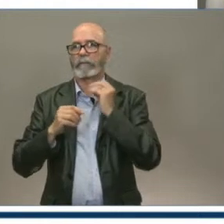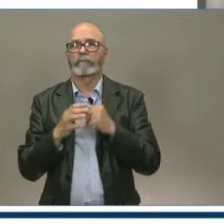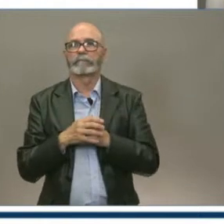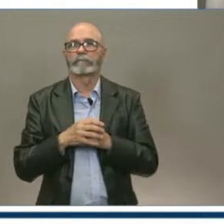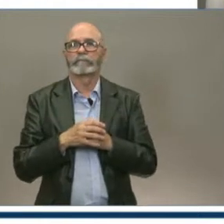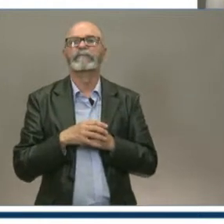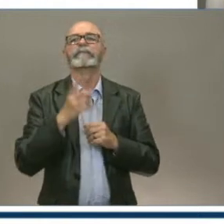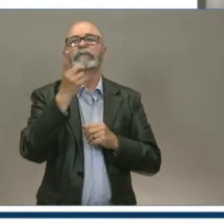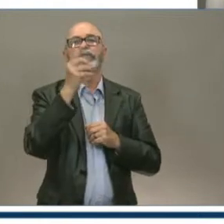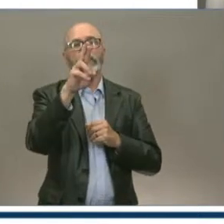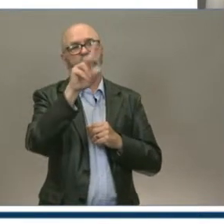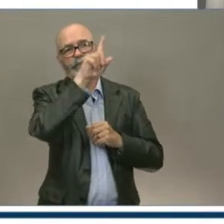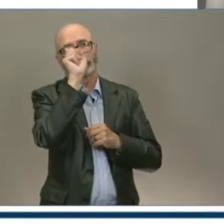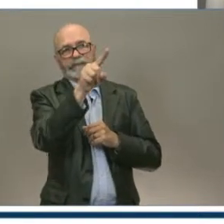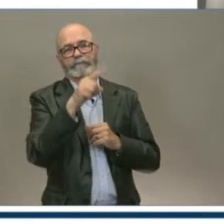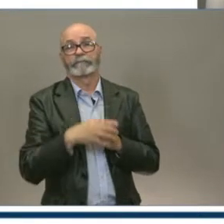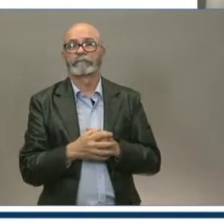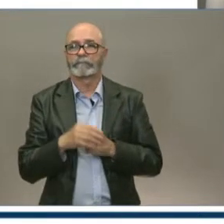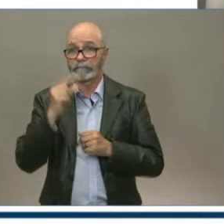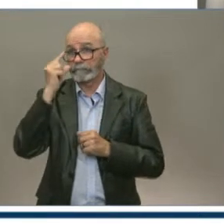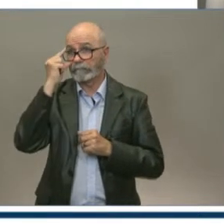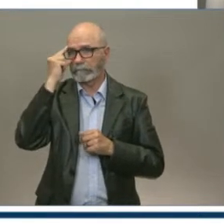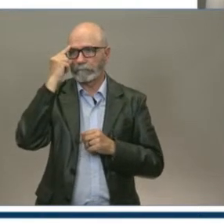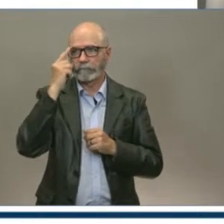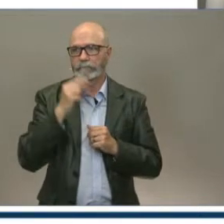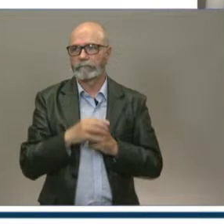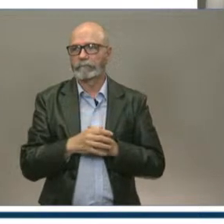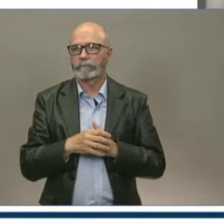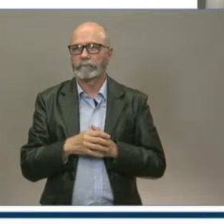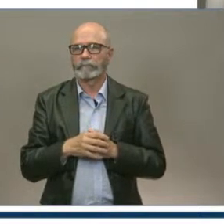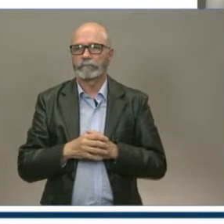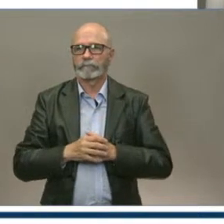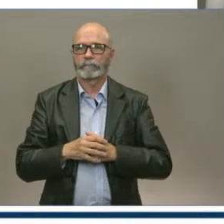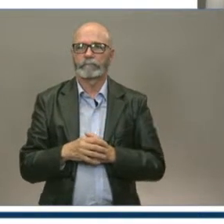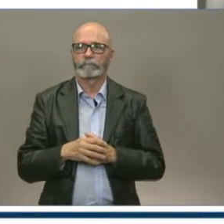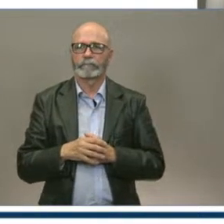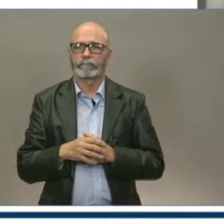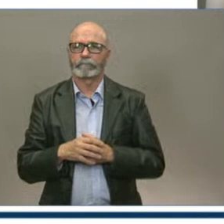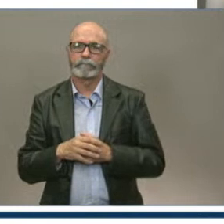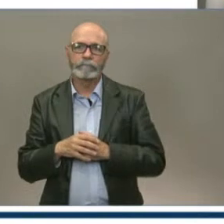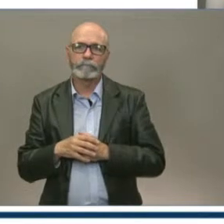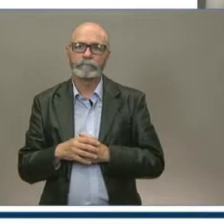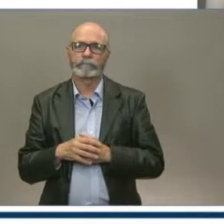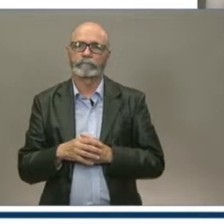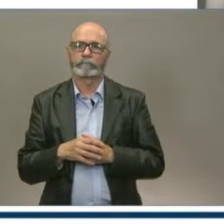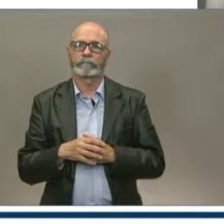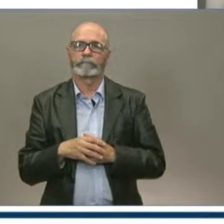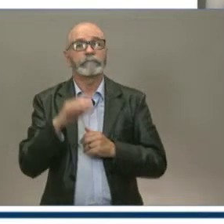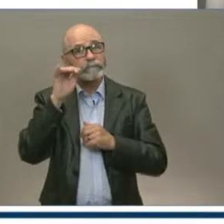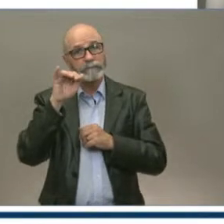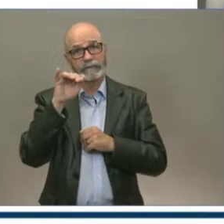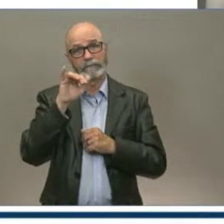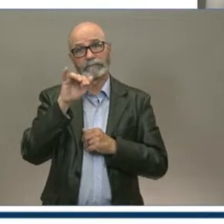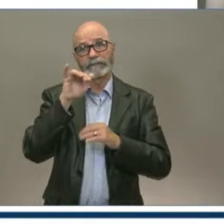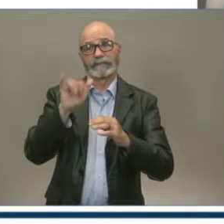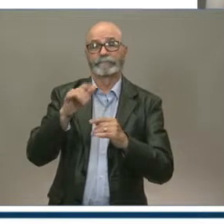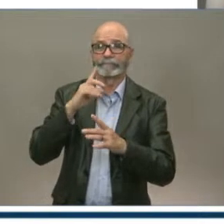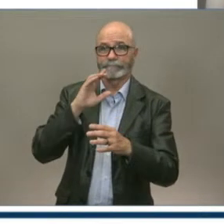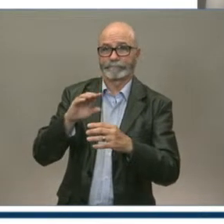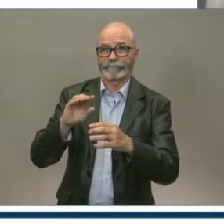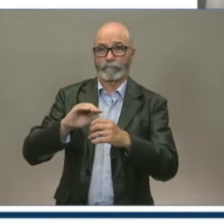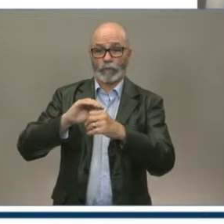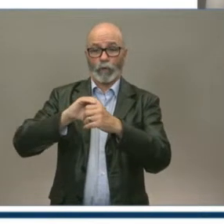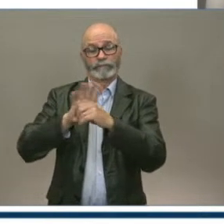I've seen a lot more anti-vax or like COVID denying opinion proliferating on